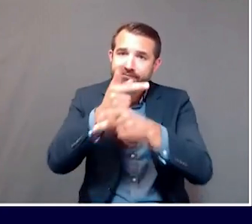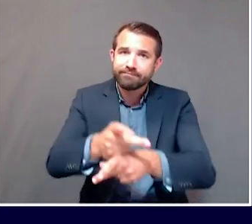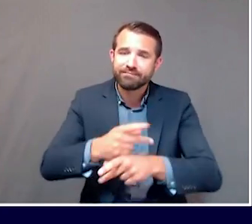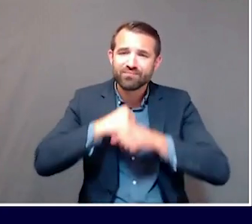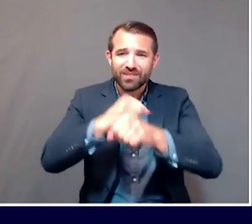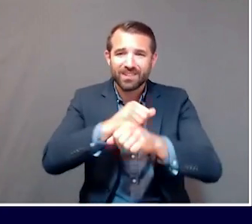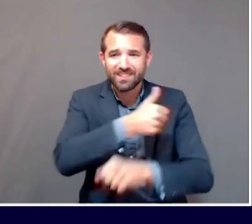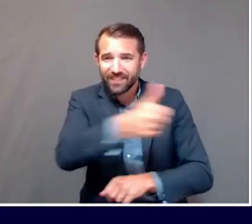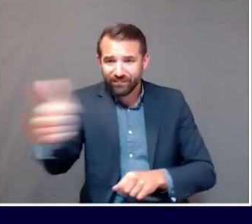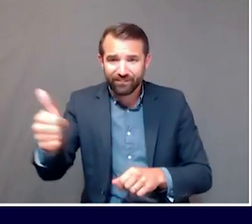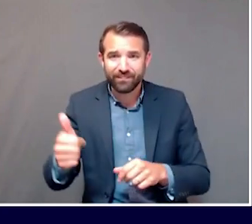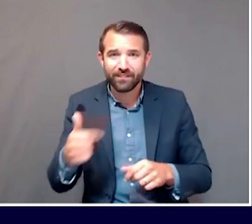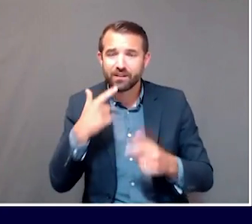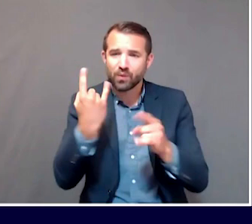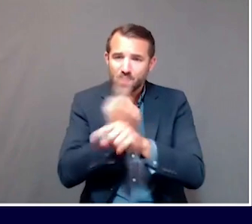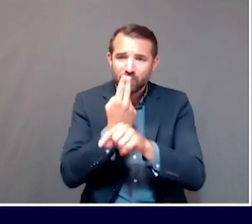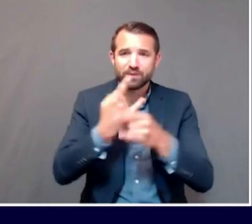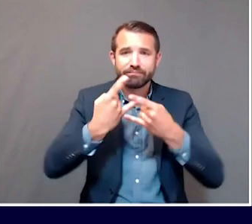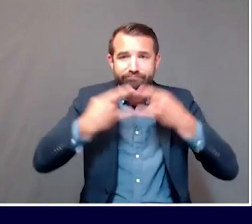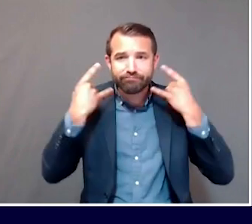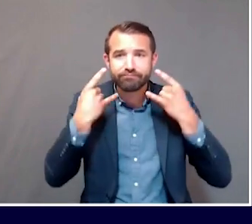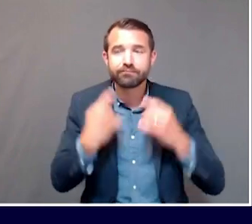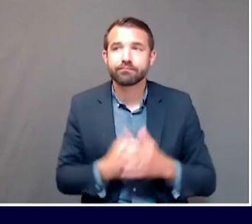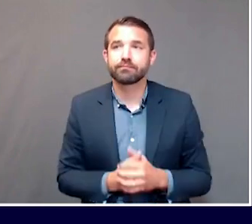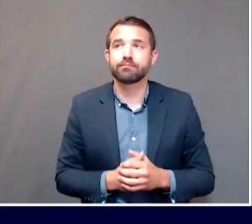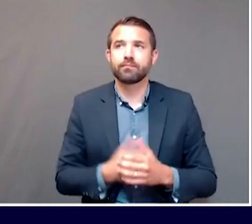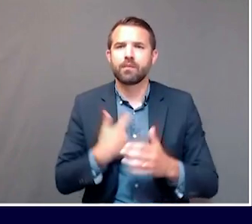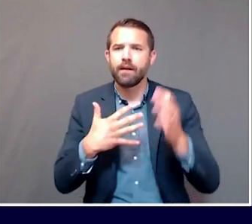Thanks, Ed. Can I follow up? Sure.